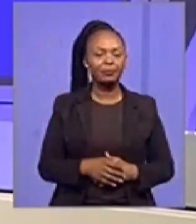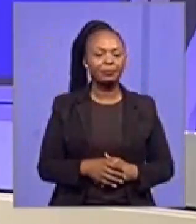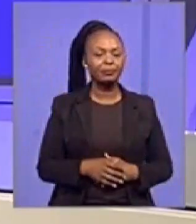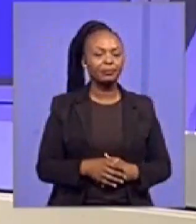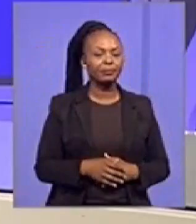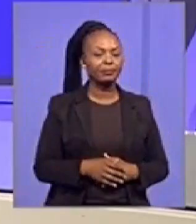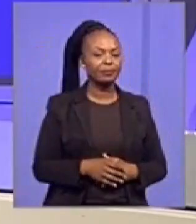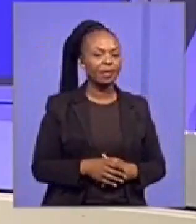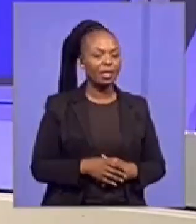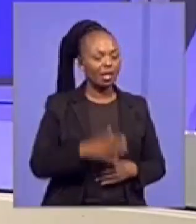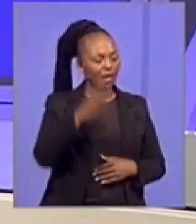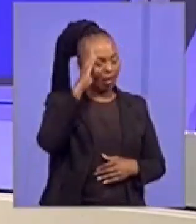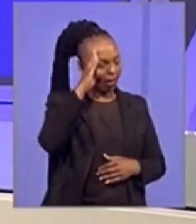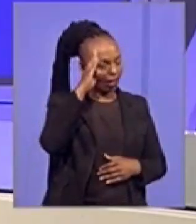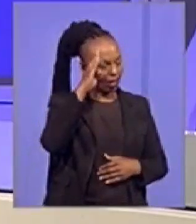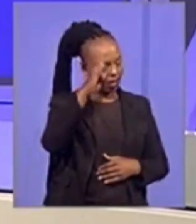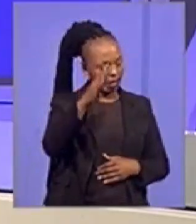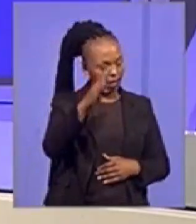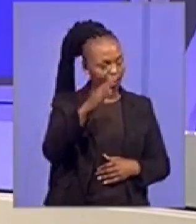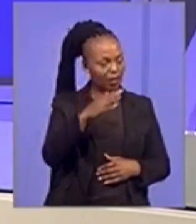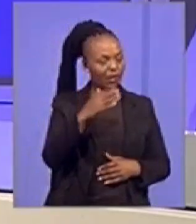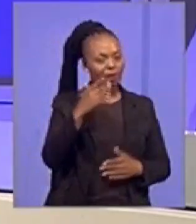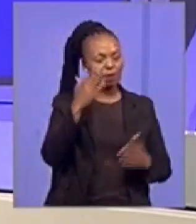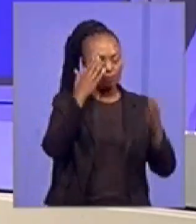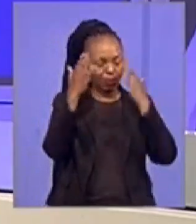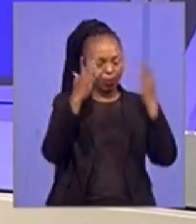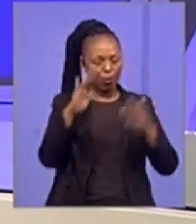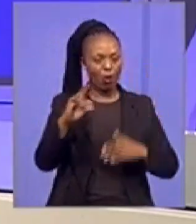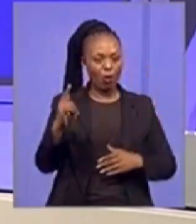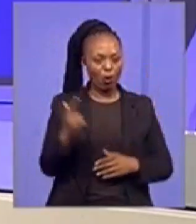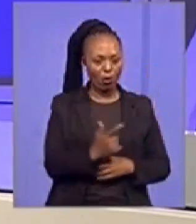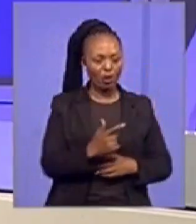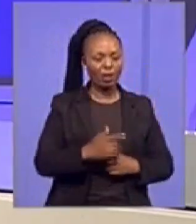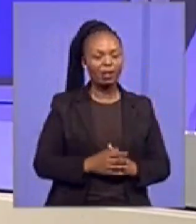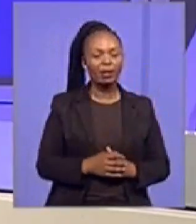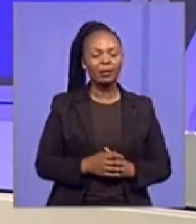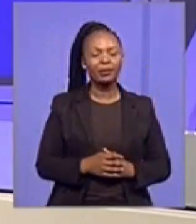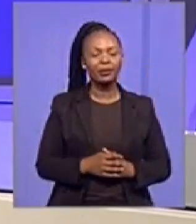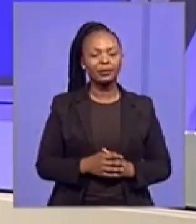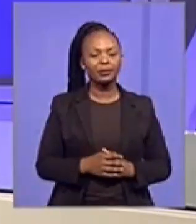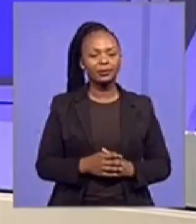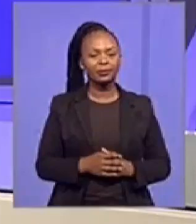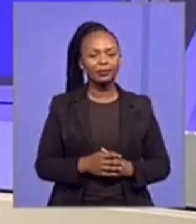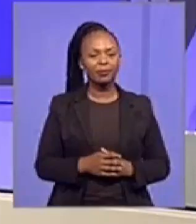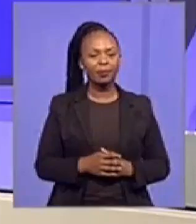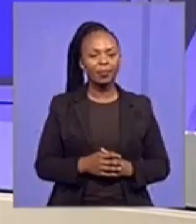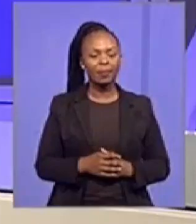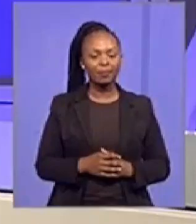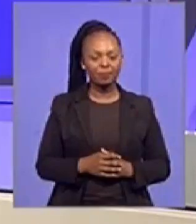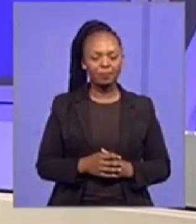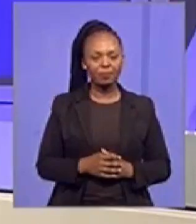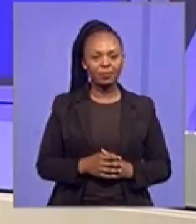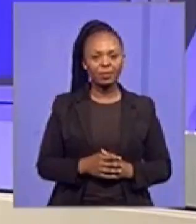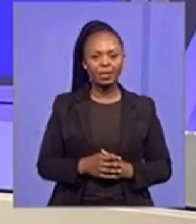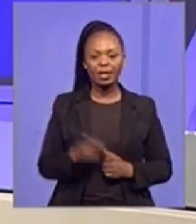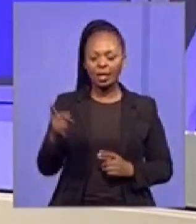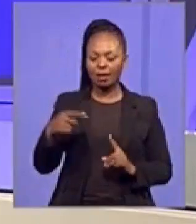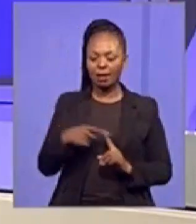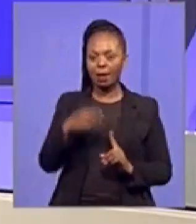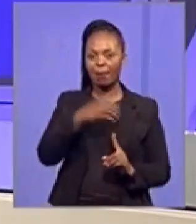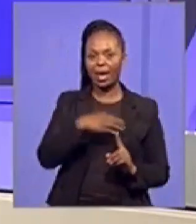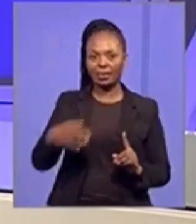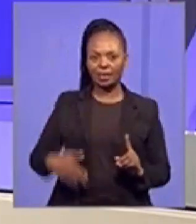Khotso morana e re ke monyetla ona ke dumedise bohle ba ileng hore ba lebeletse thulaganyo ena. Prof, Mopresidente o di entse